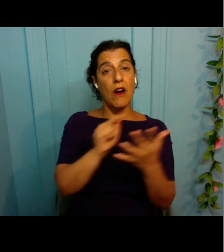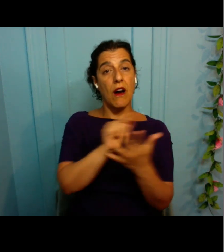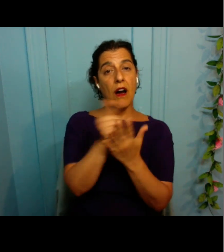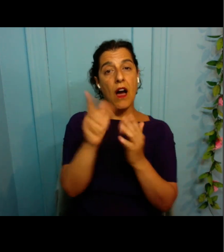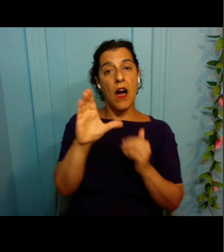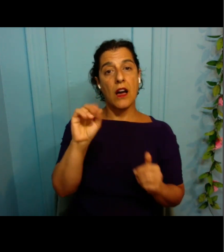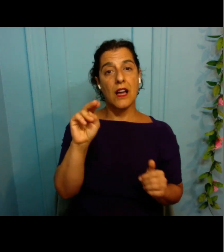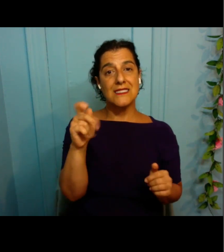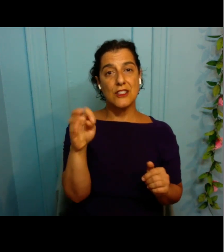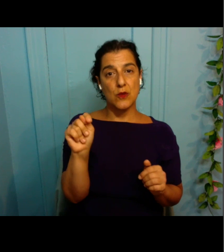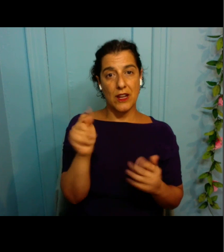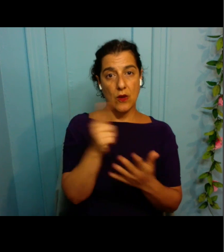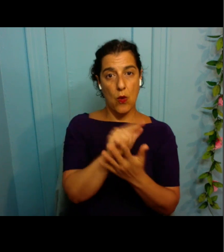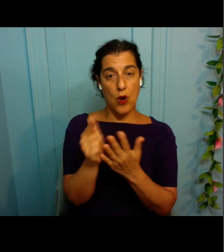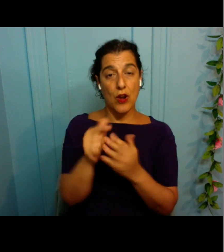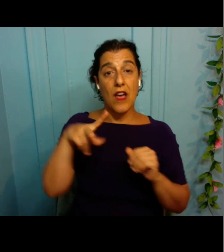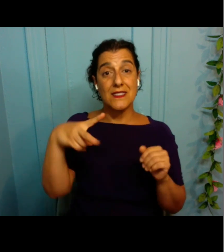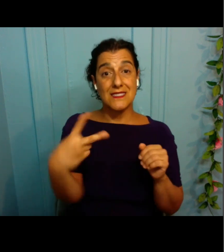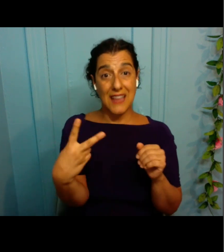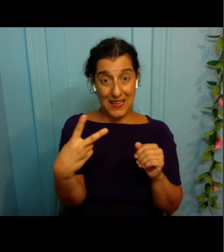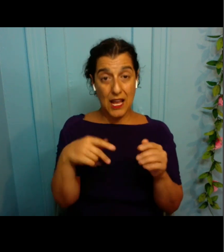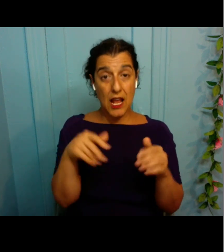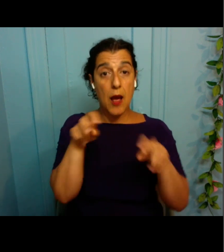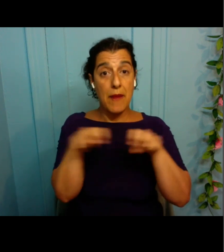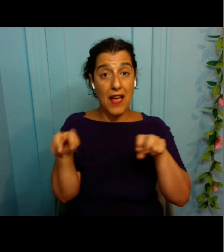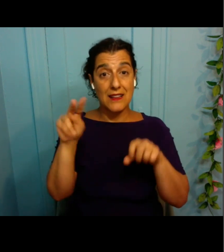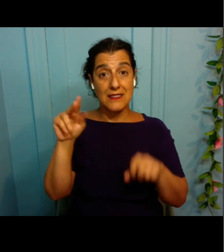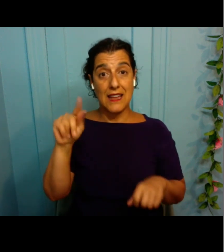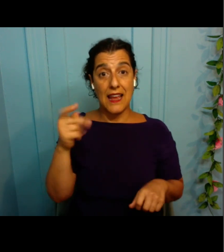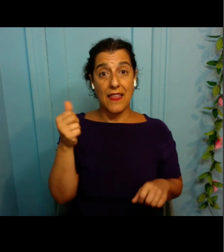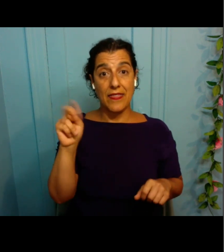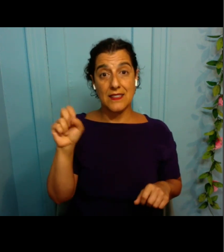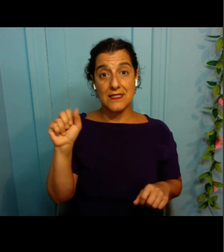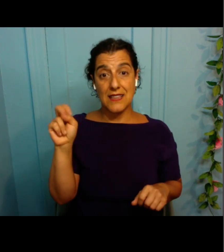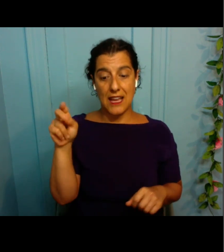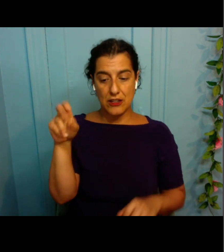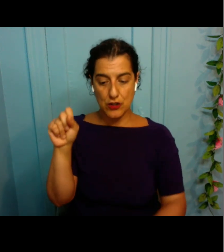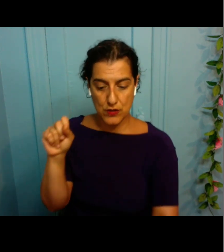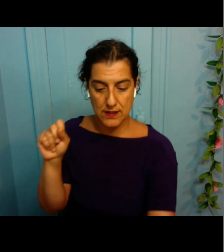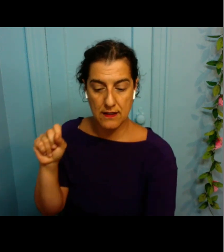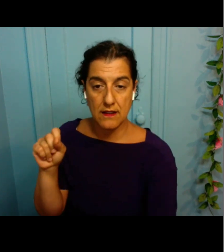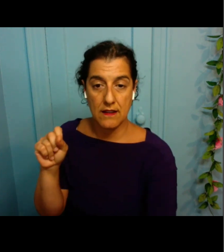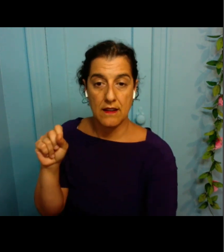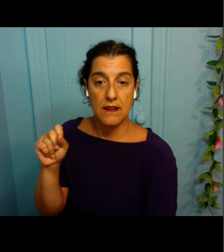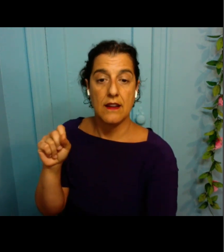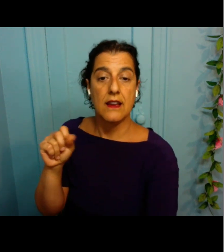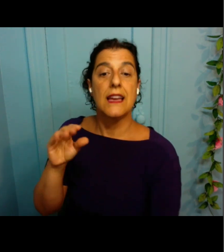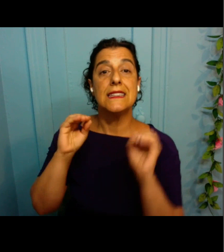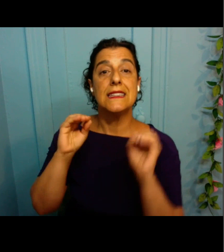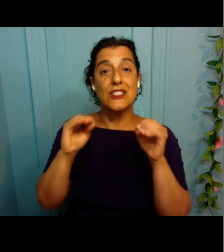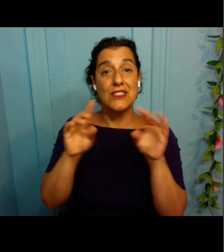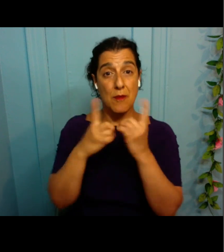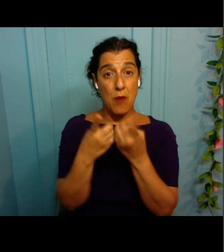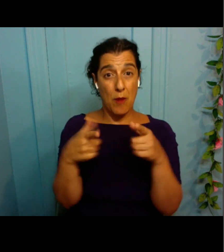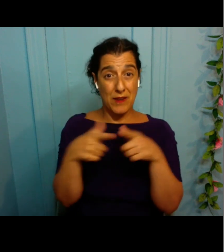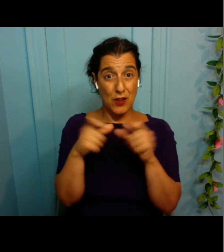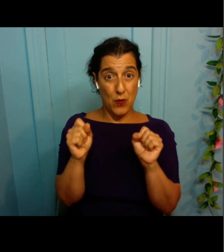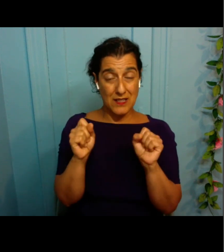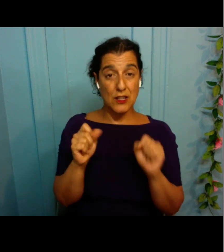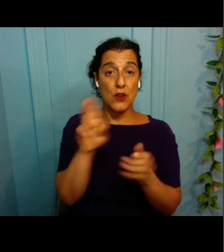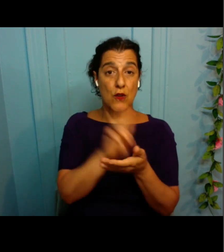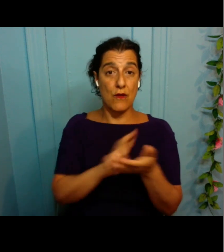second panelist today is Nathan Sanders. He is an assistant professor teaching strain in the Department of Linguistics at the University of